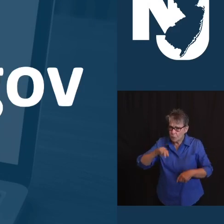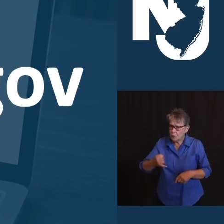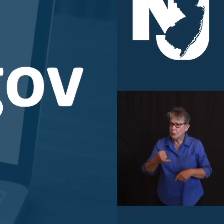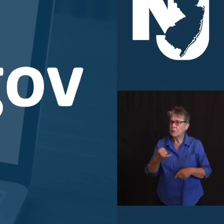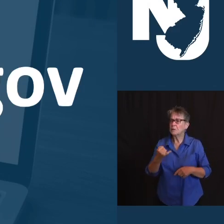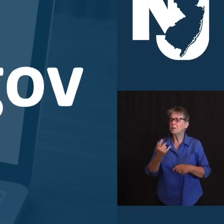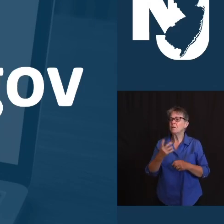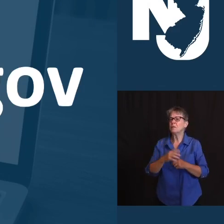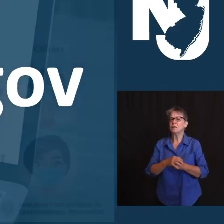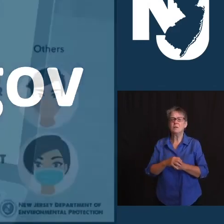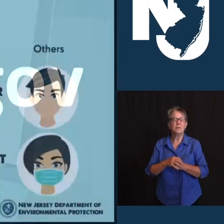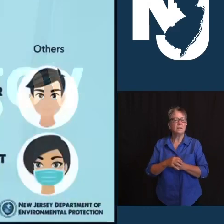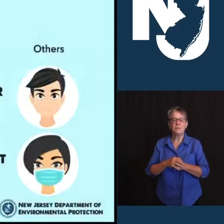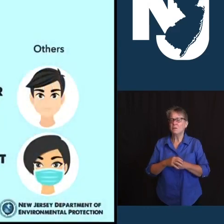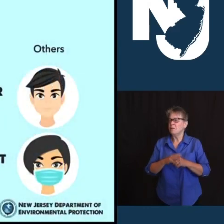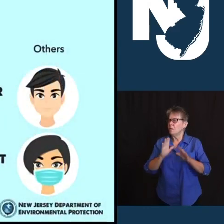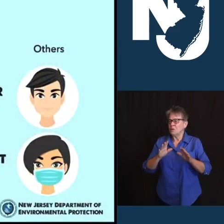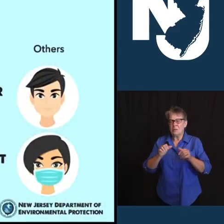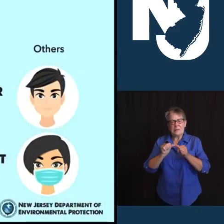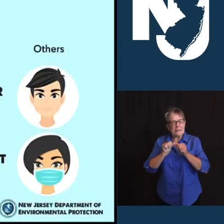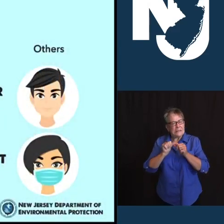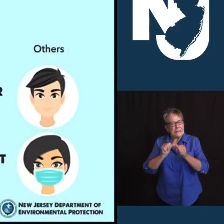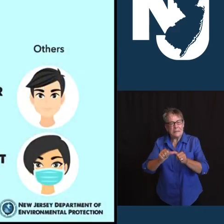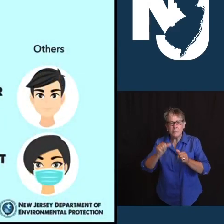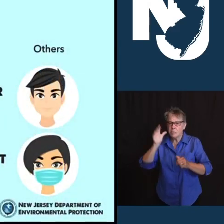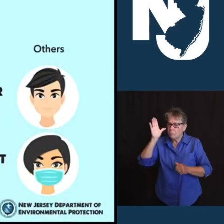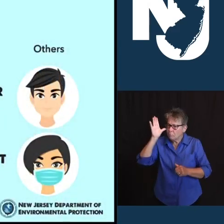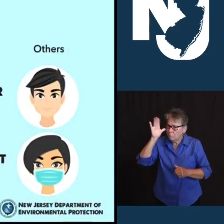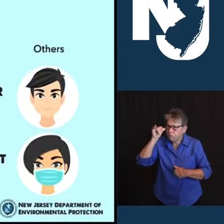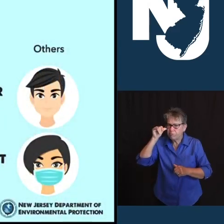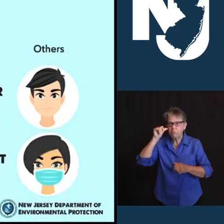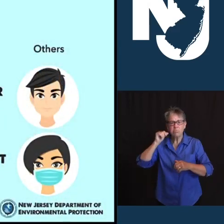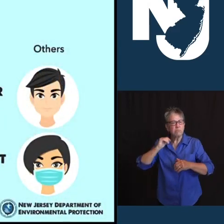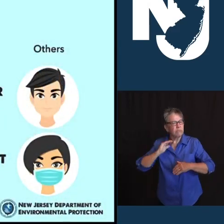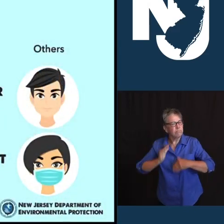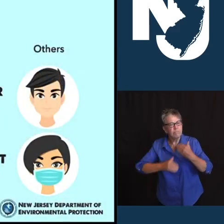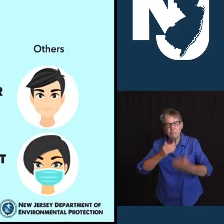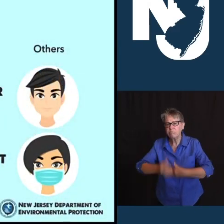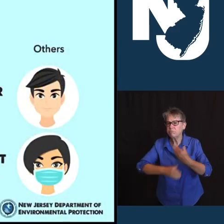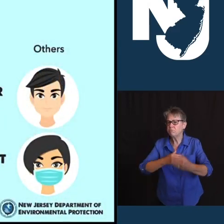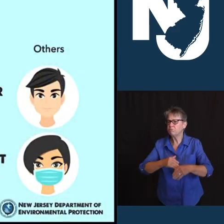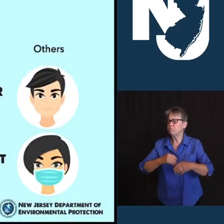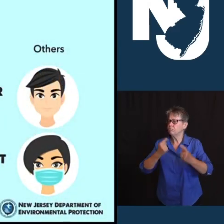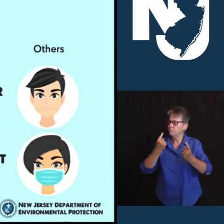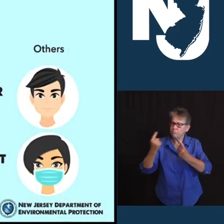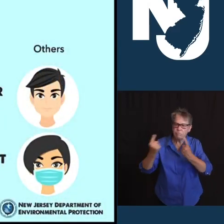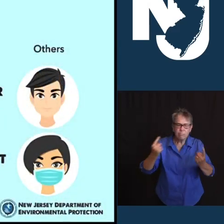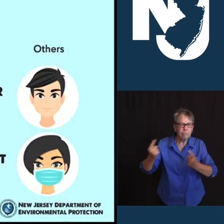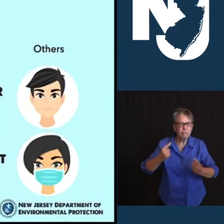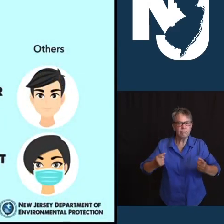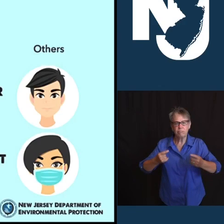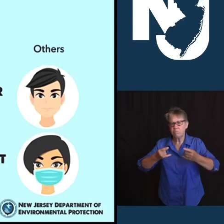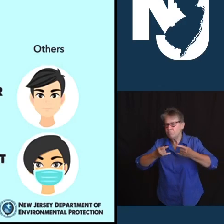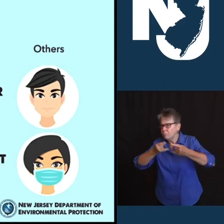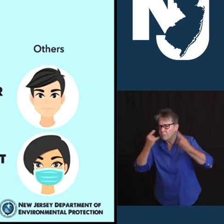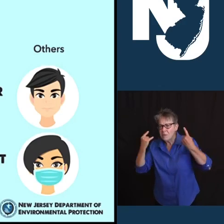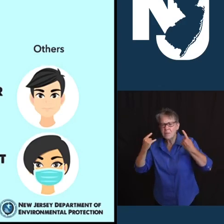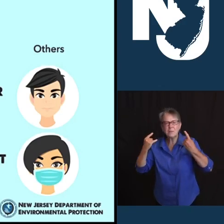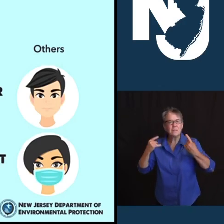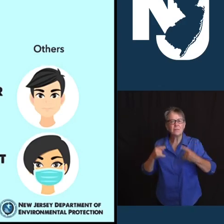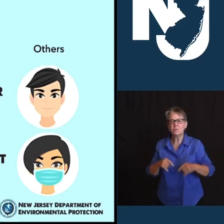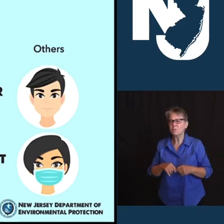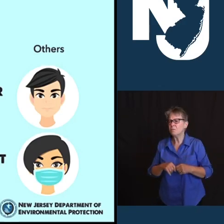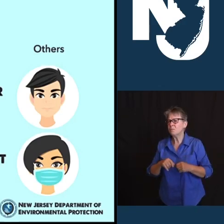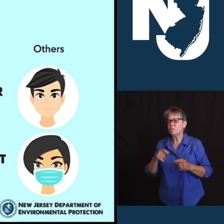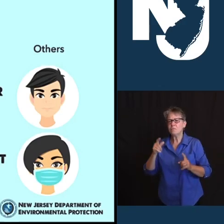We must wear the face coverings and maintain our social distances, especially when we know there are those among us who are carrying